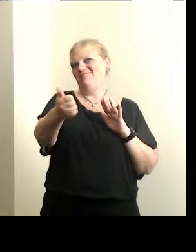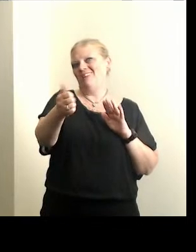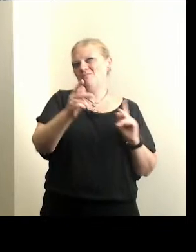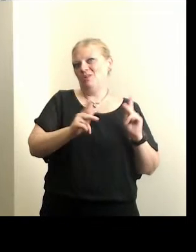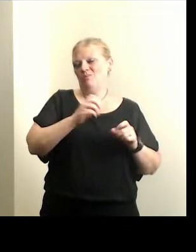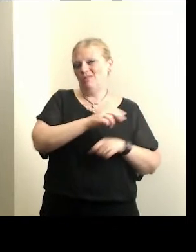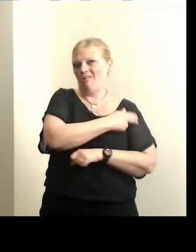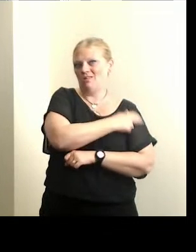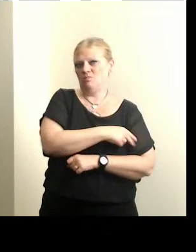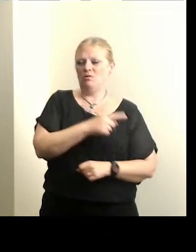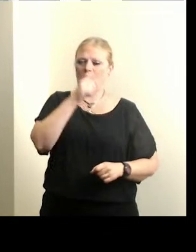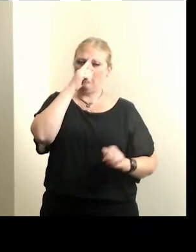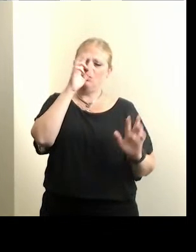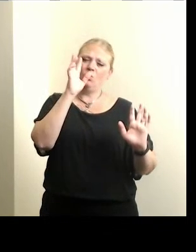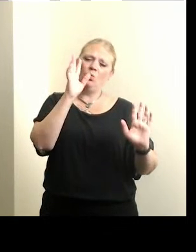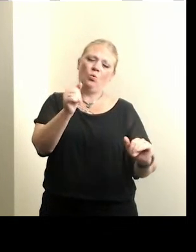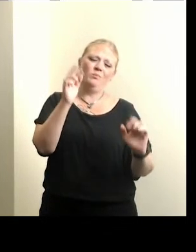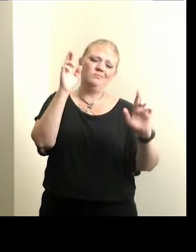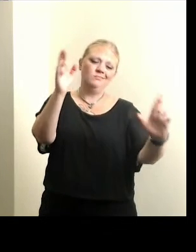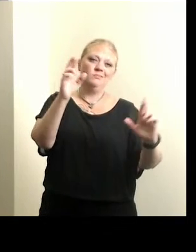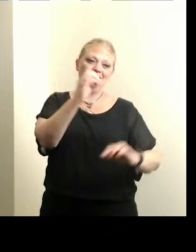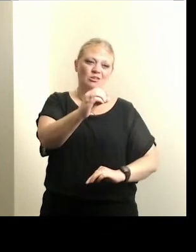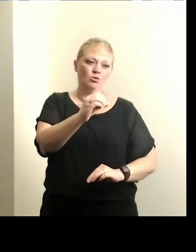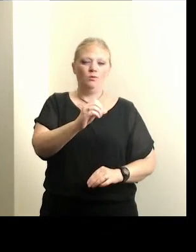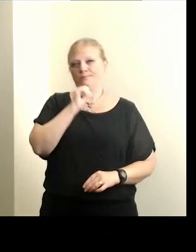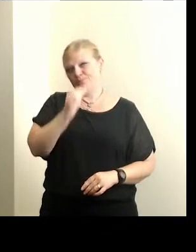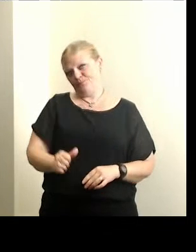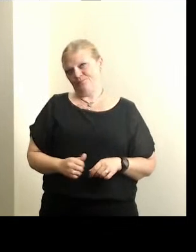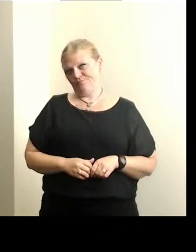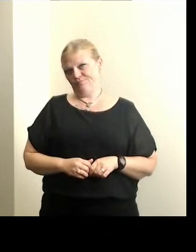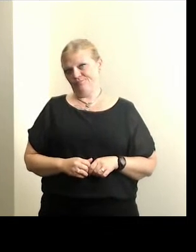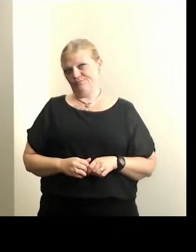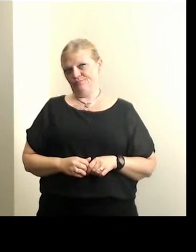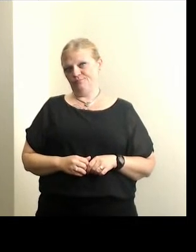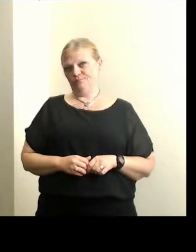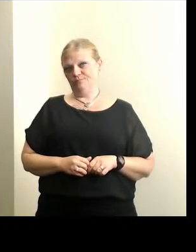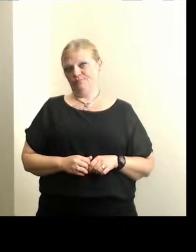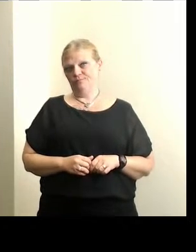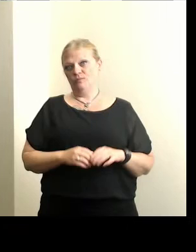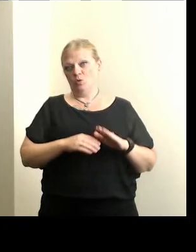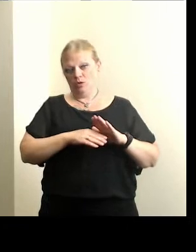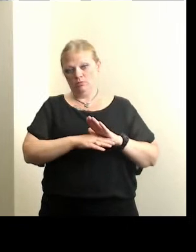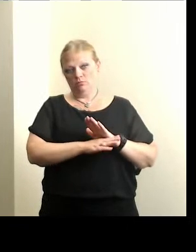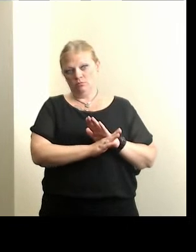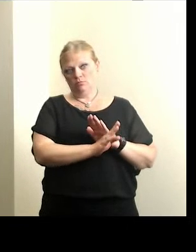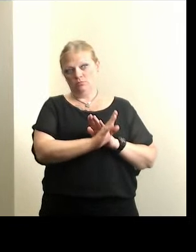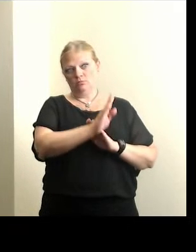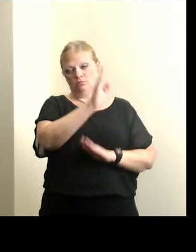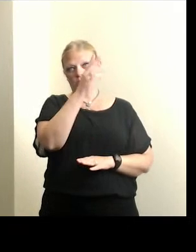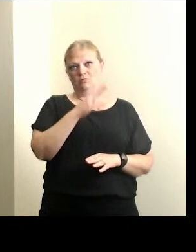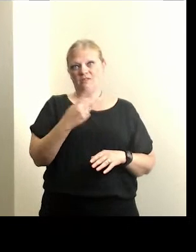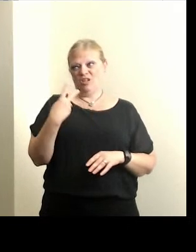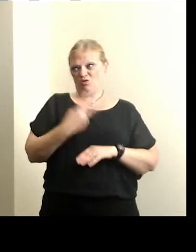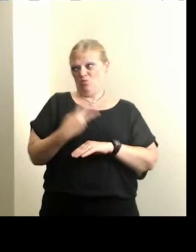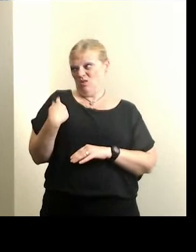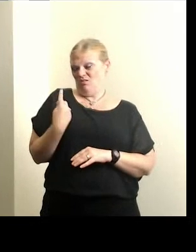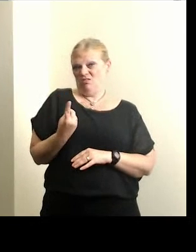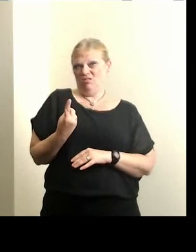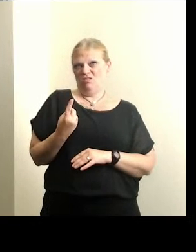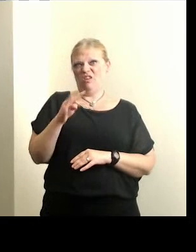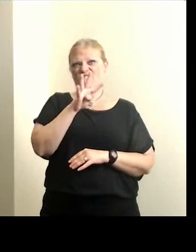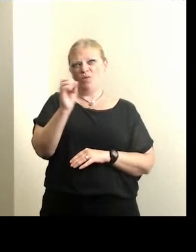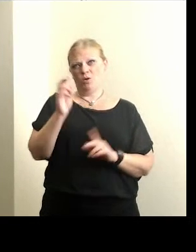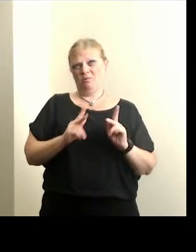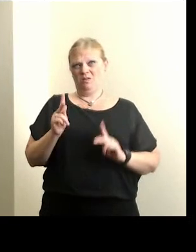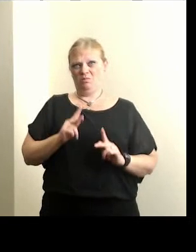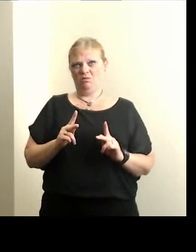I was hoping we'd get to 0. We didn't. Since then, the last 2 days we've had 40, so it's quadrupled in